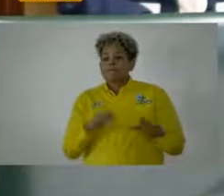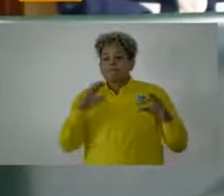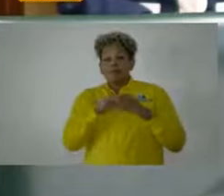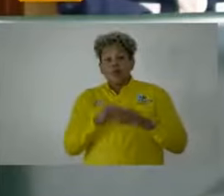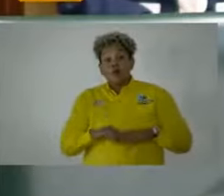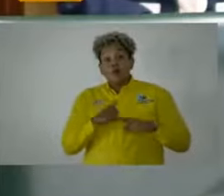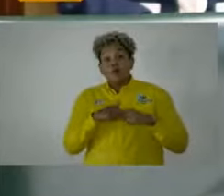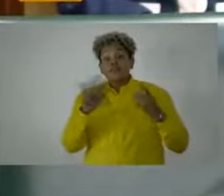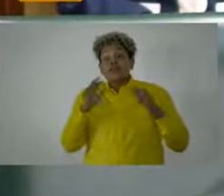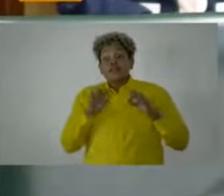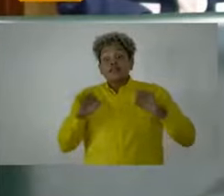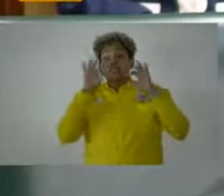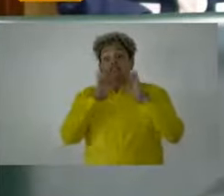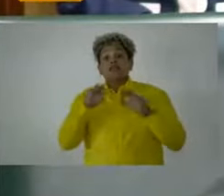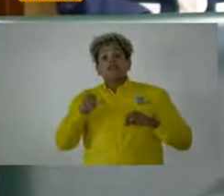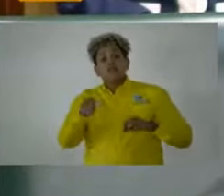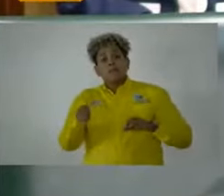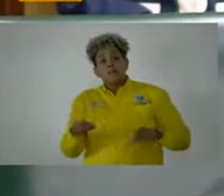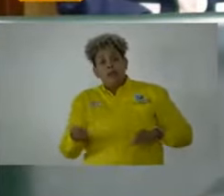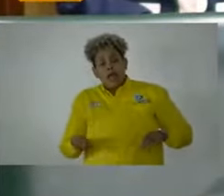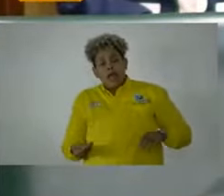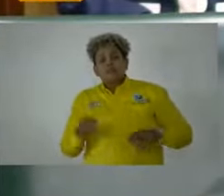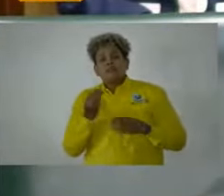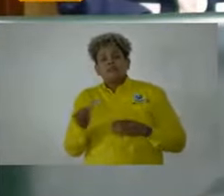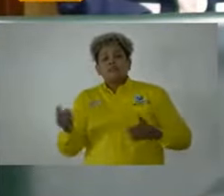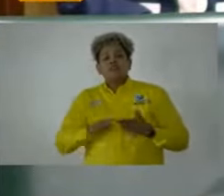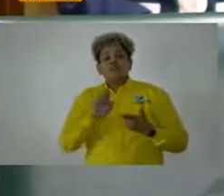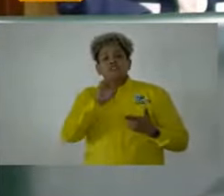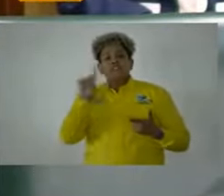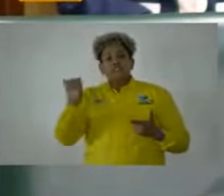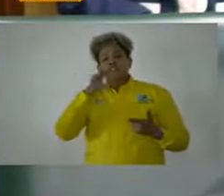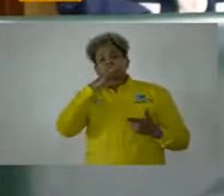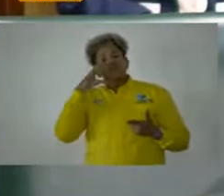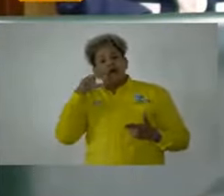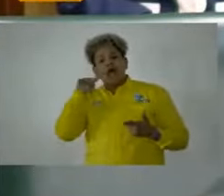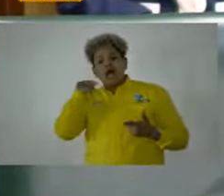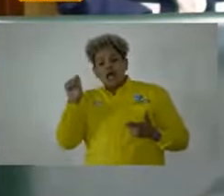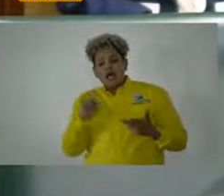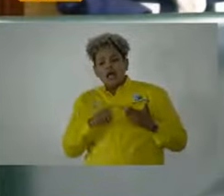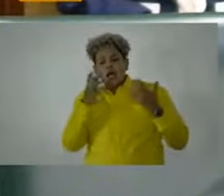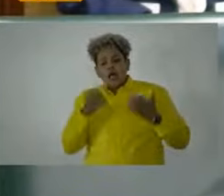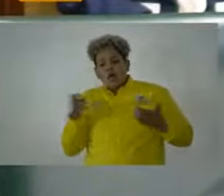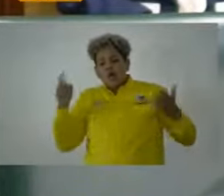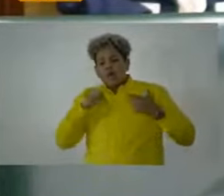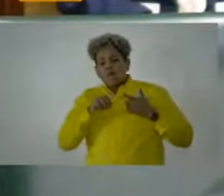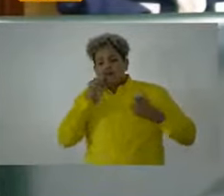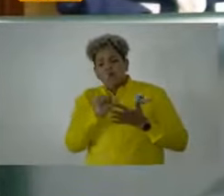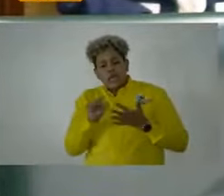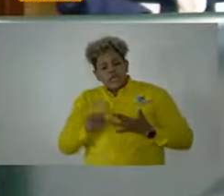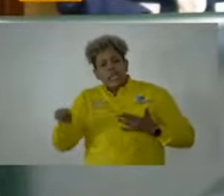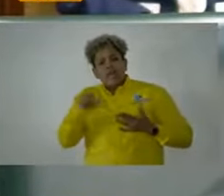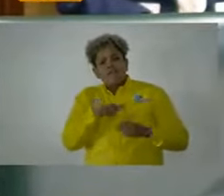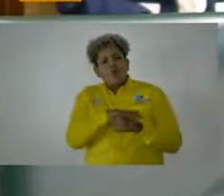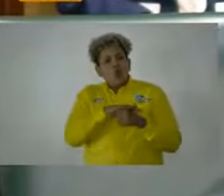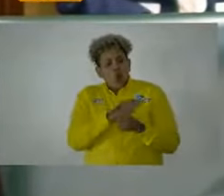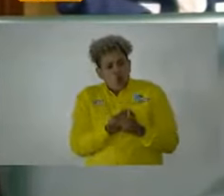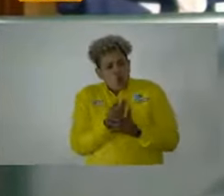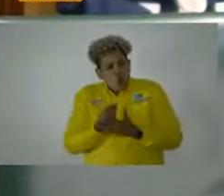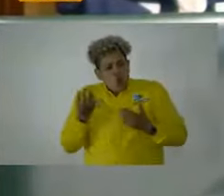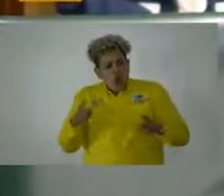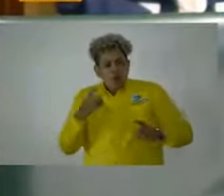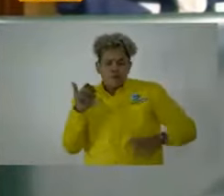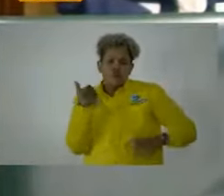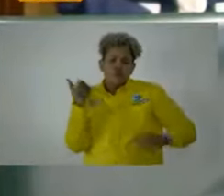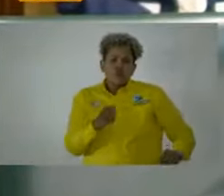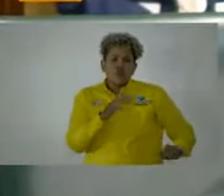including essential planting materials like seeds and farm tools and equipment to incentivize local producers and